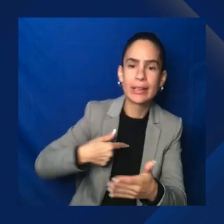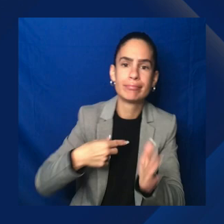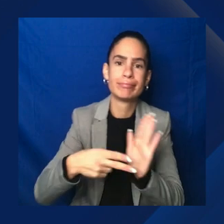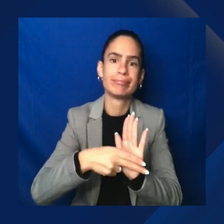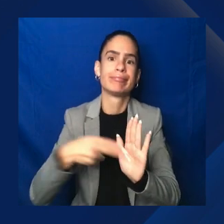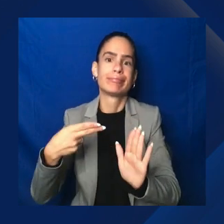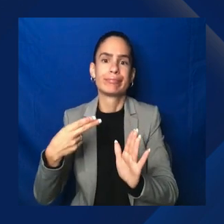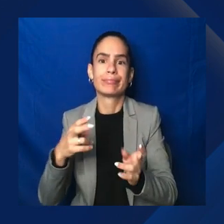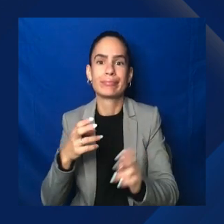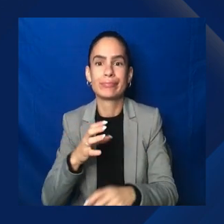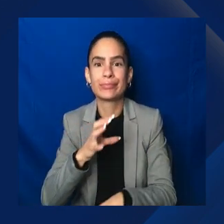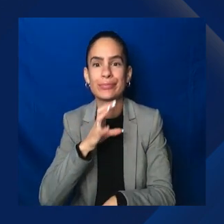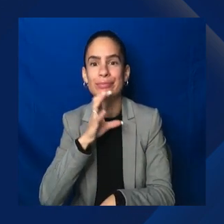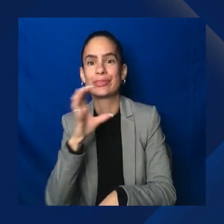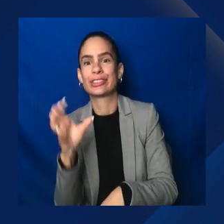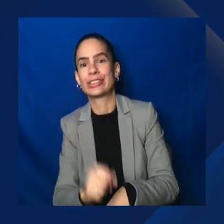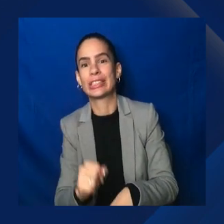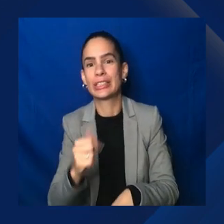point.